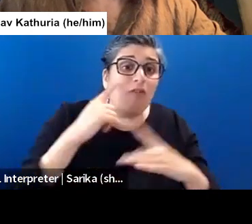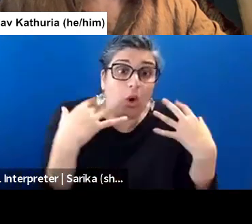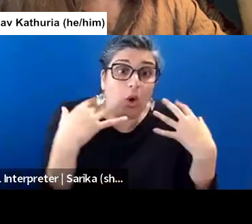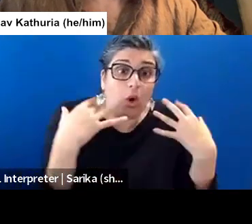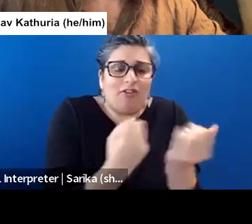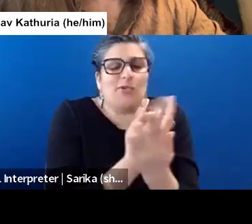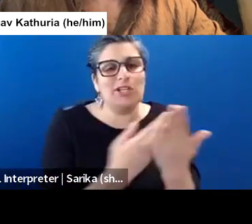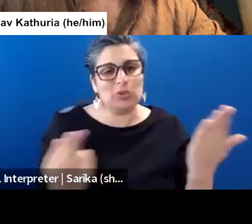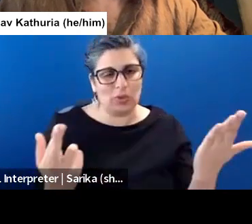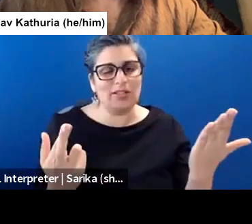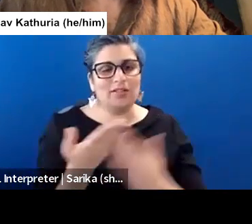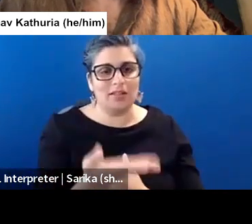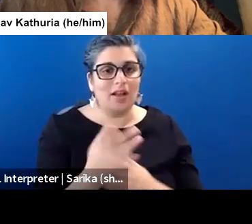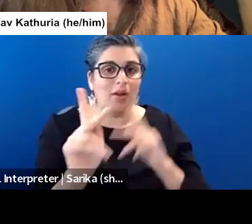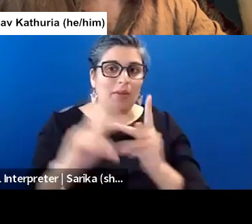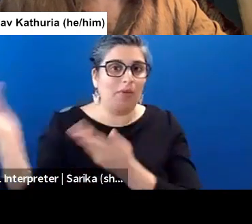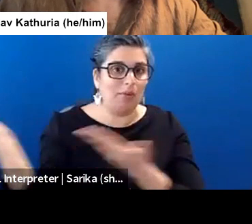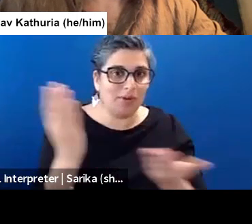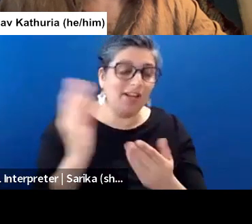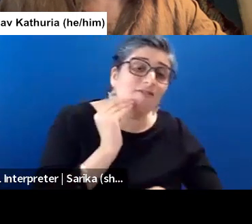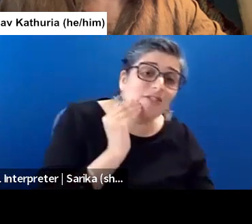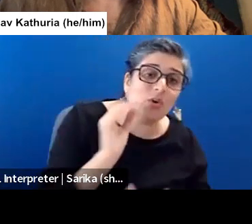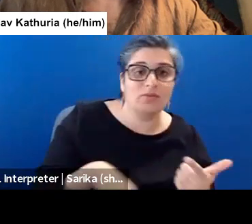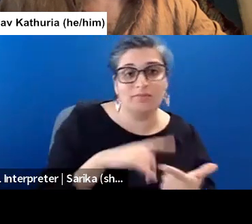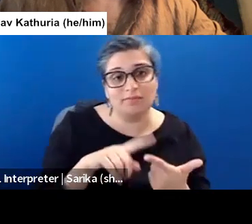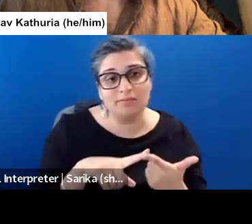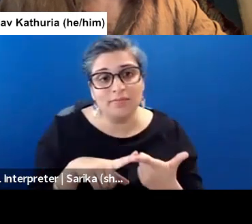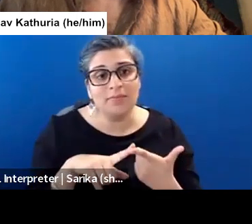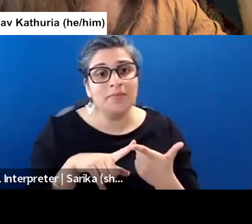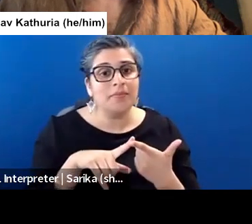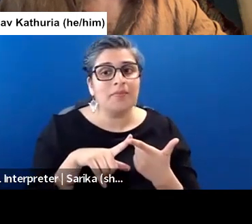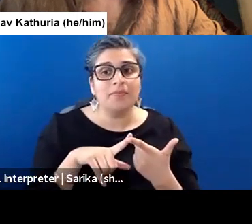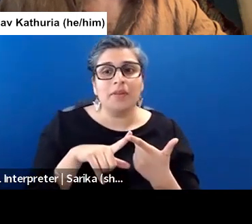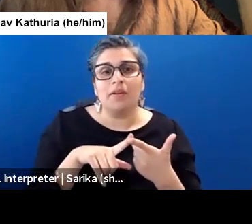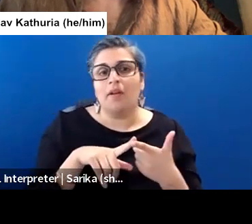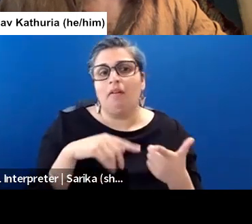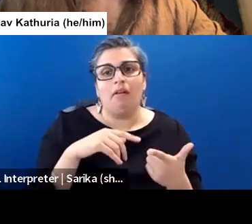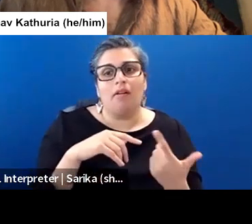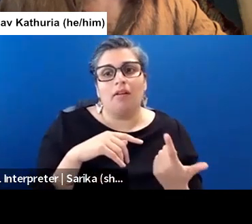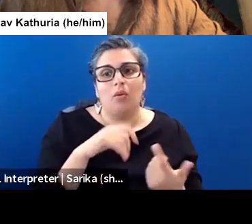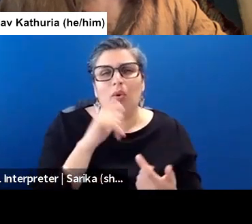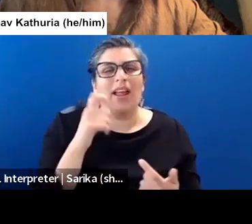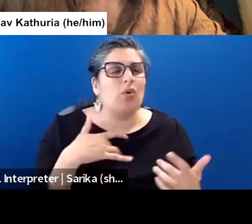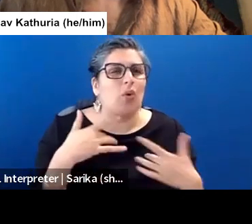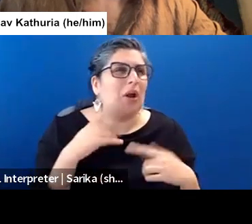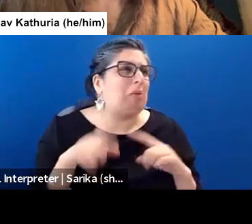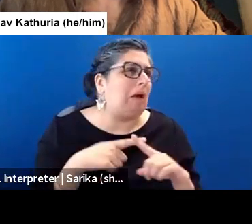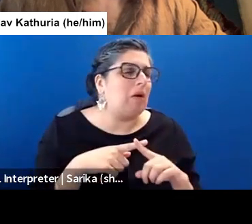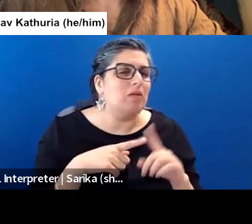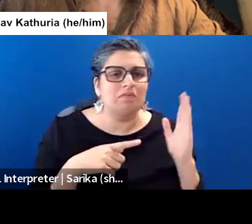have people bringing them food. They would have, you know, they wouldn't have had to worry about the fact that